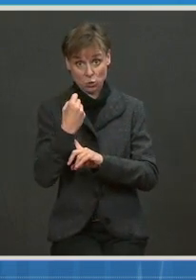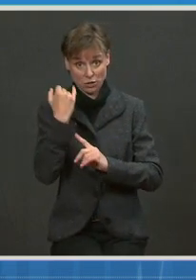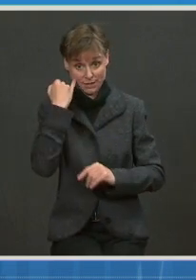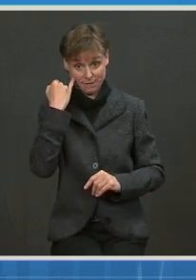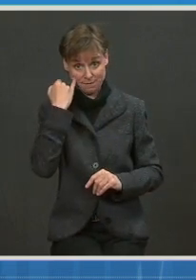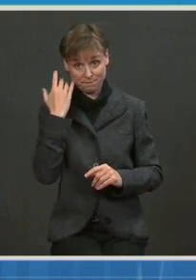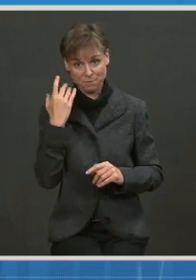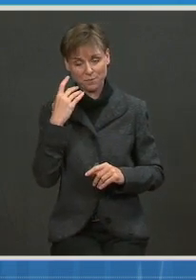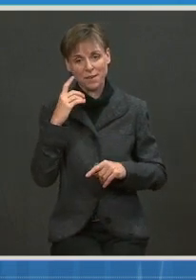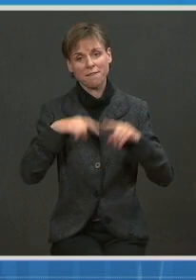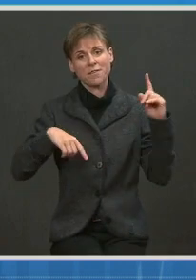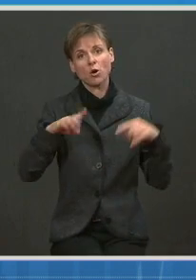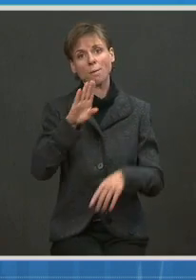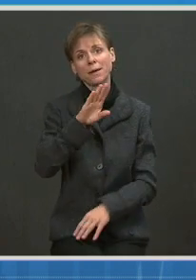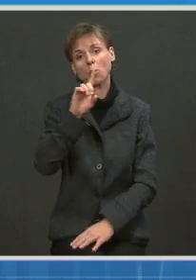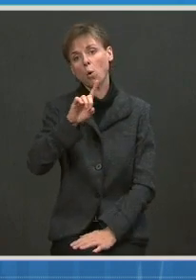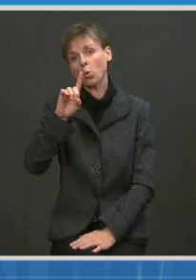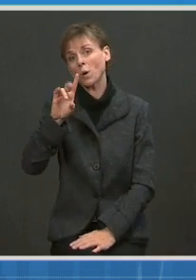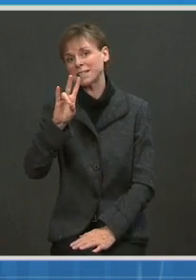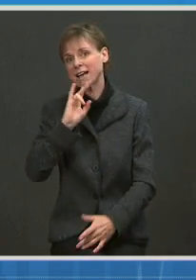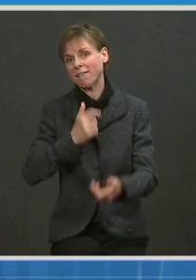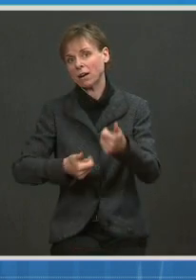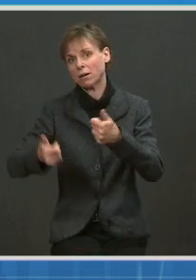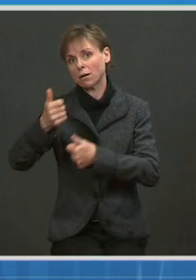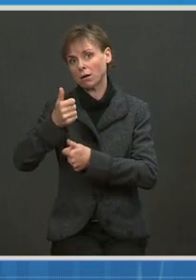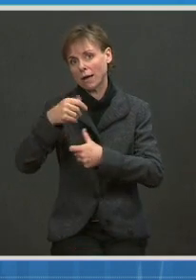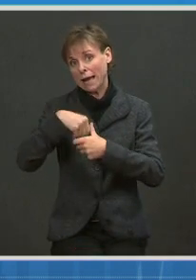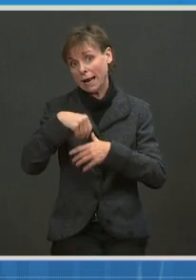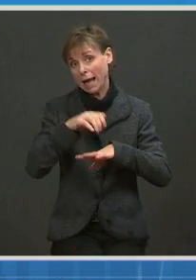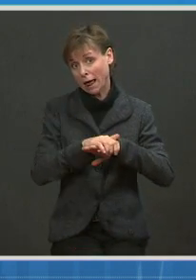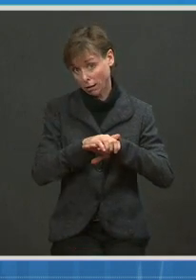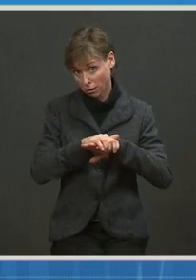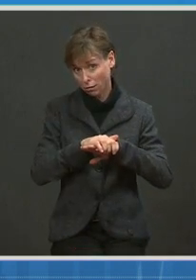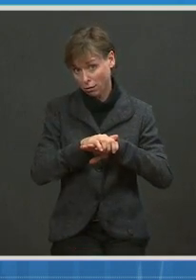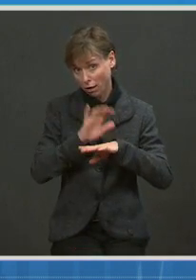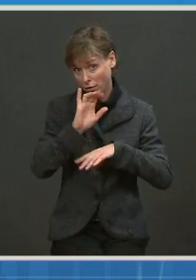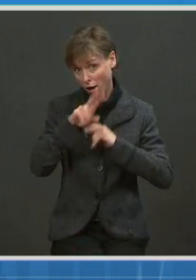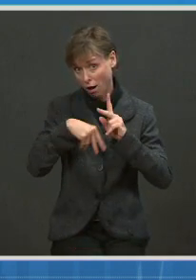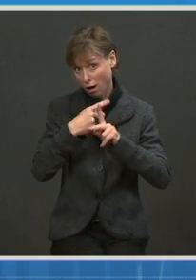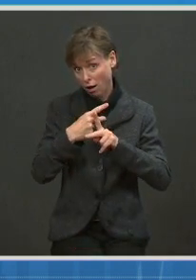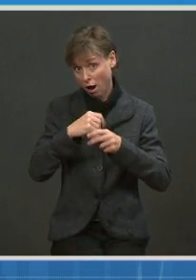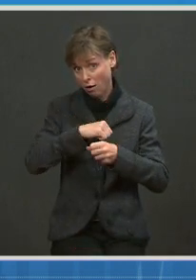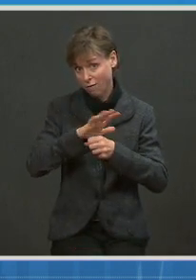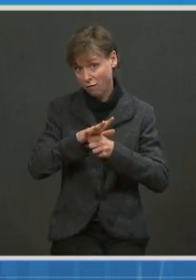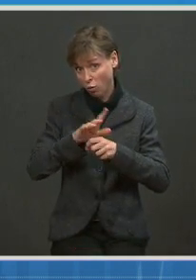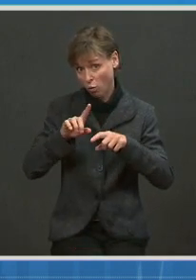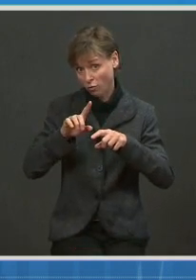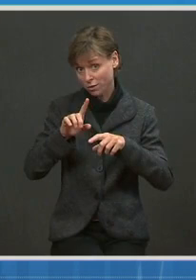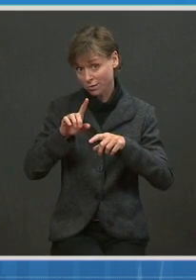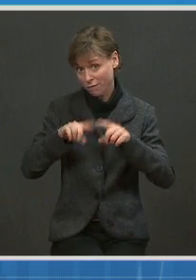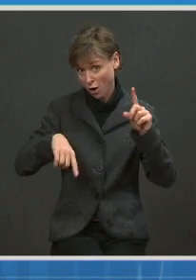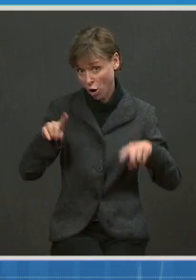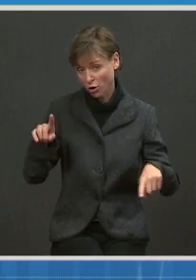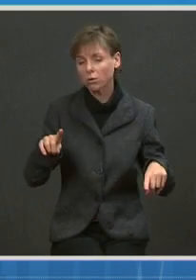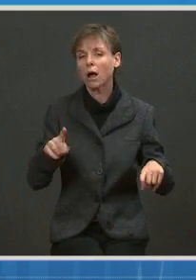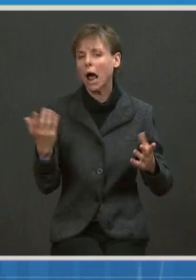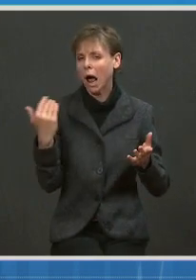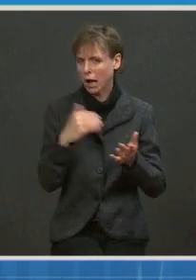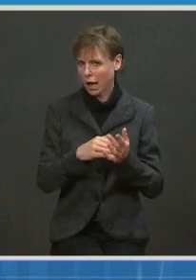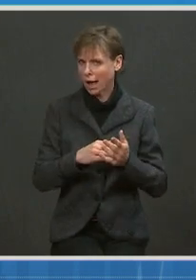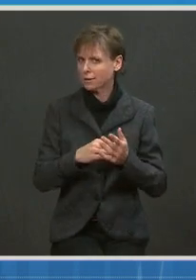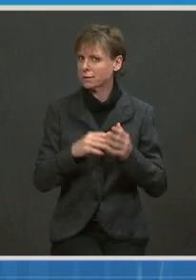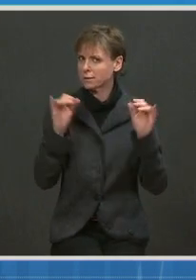variant, B117 predominated in England, again, you had a very high degree of